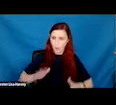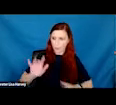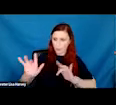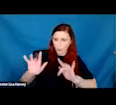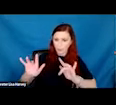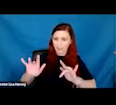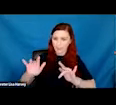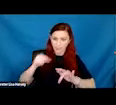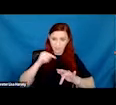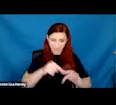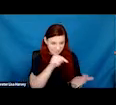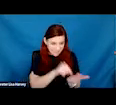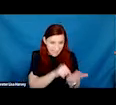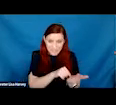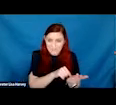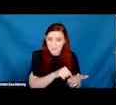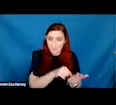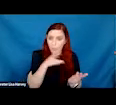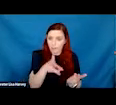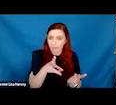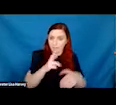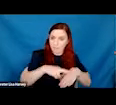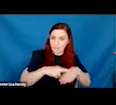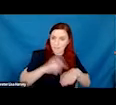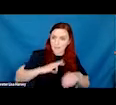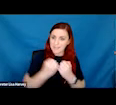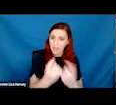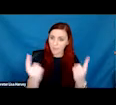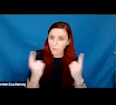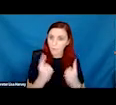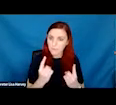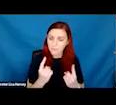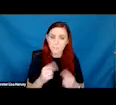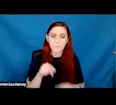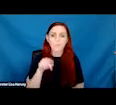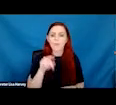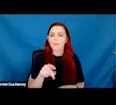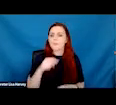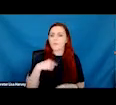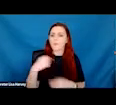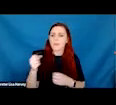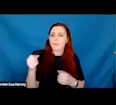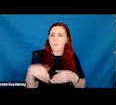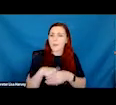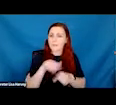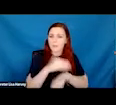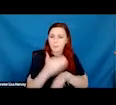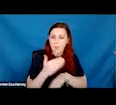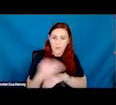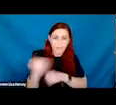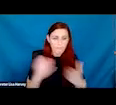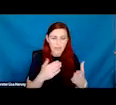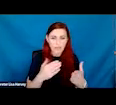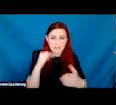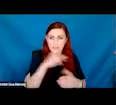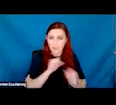society. A council's core function is to provide essential services and infrastructure to the diverse communities